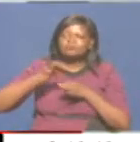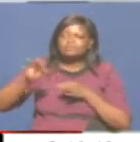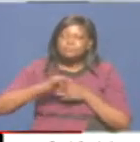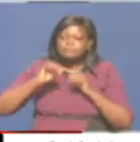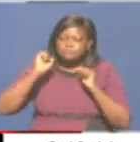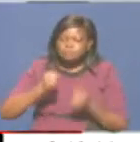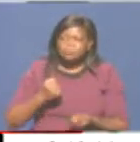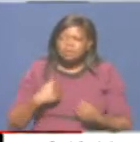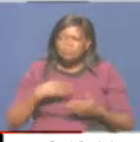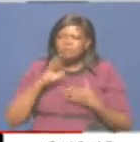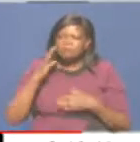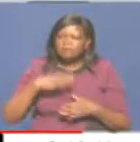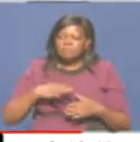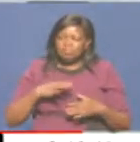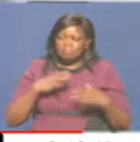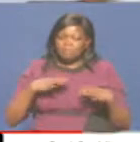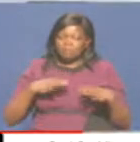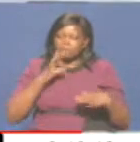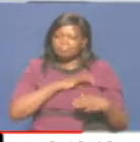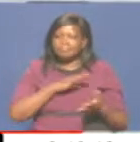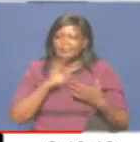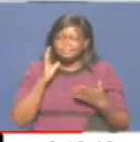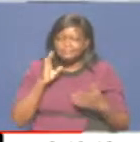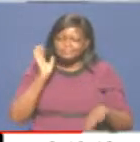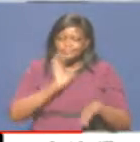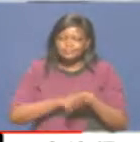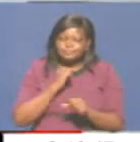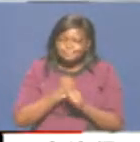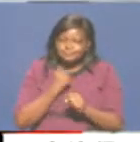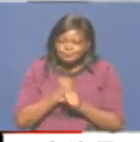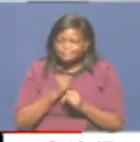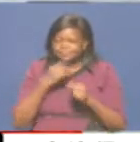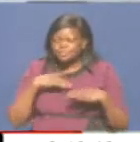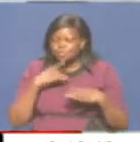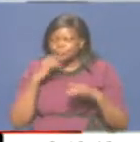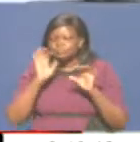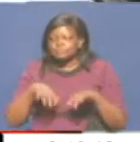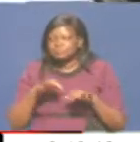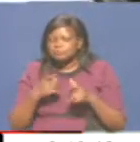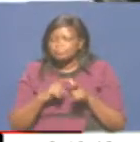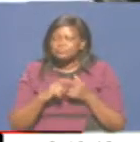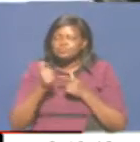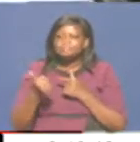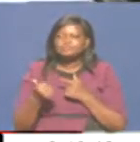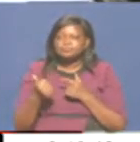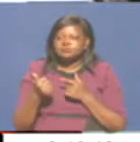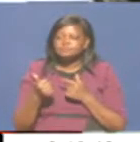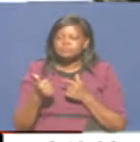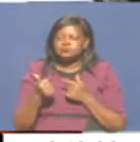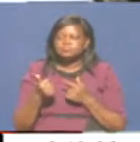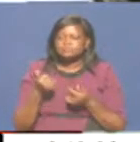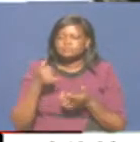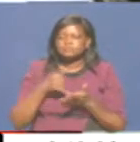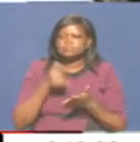zaidi na watanufaika kwa kupata kazi, wale ambao wanafanya kilimo, wale kwa value chain.